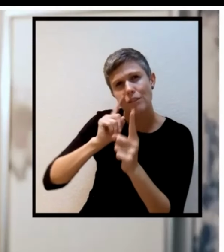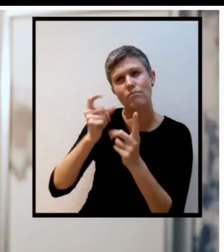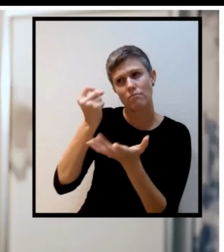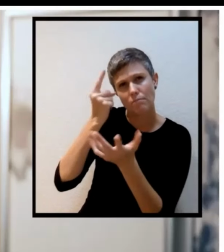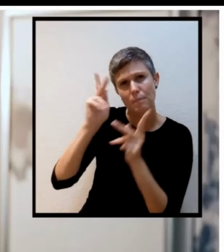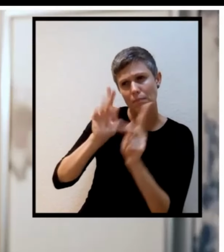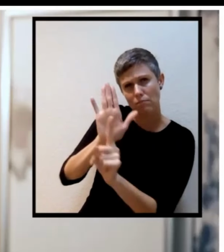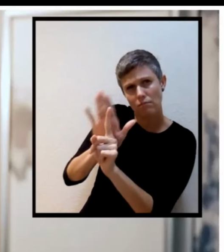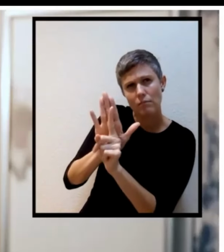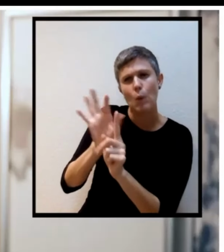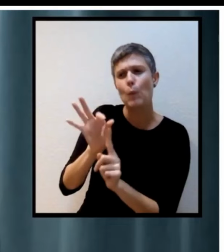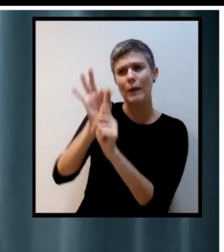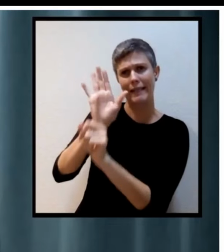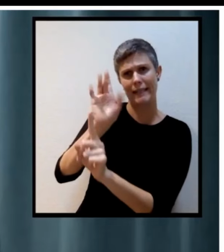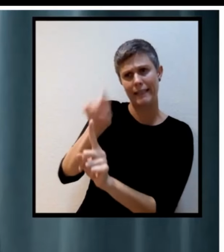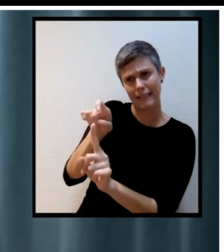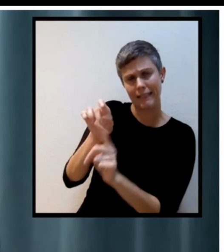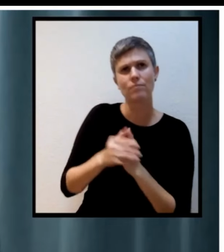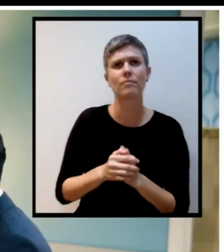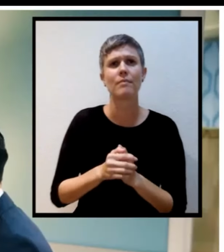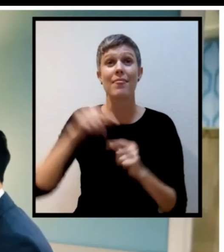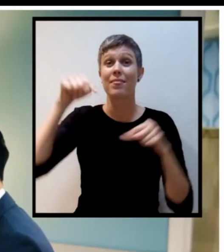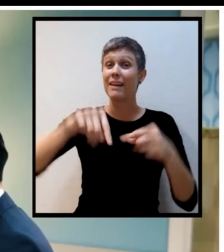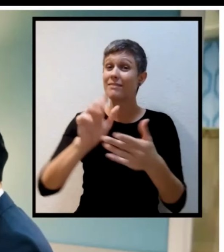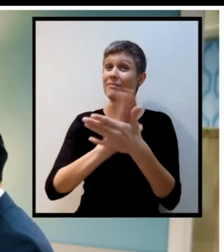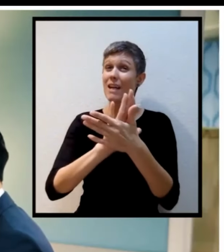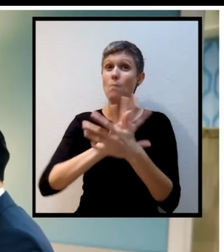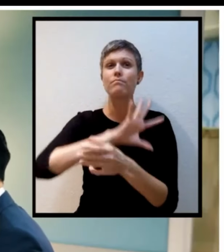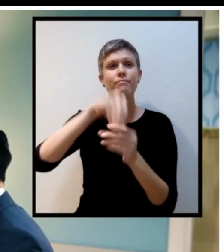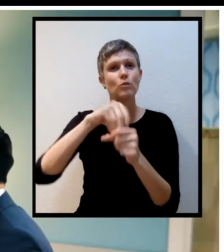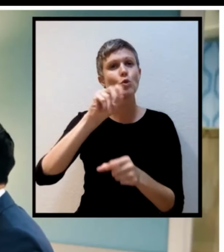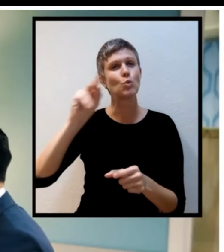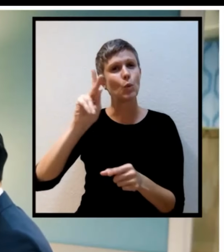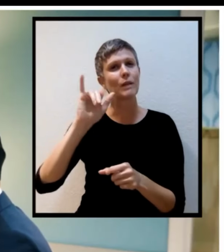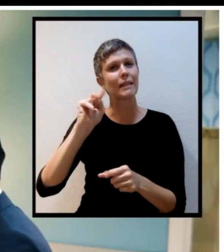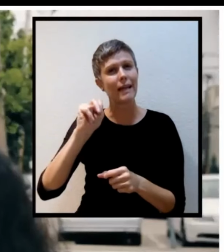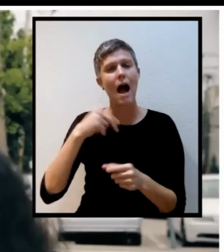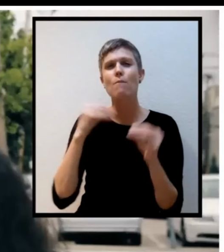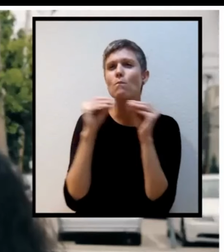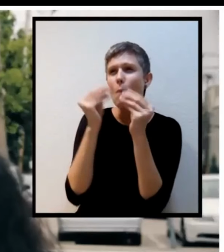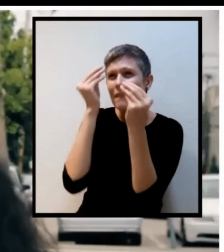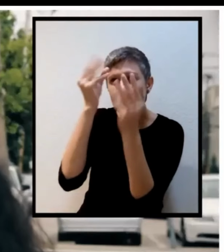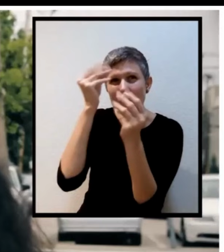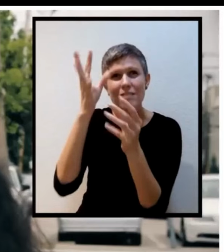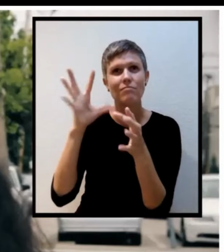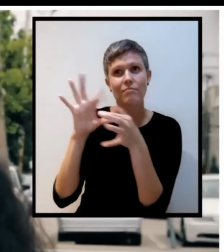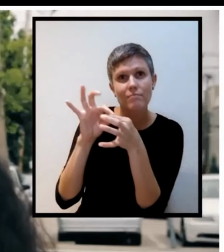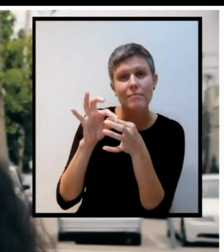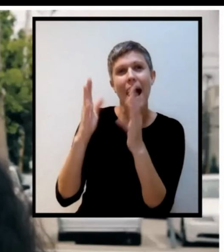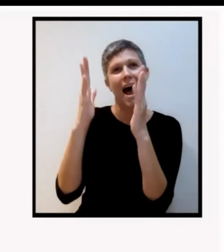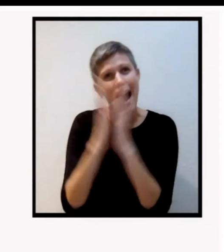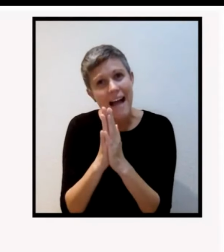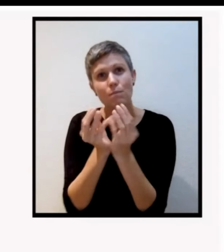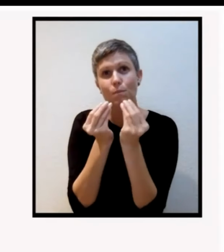people have unique needs. These videos are part of a toolkit that includes more information on asking about and providing